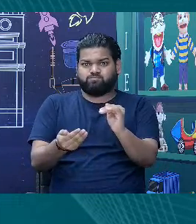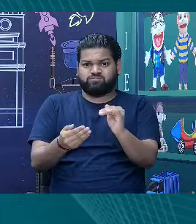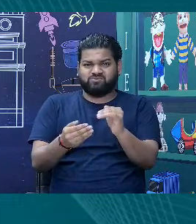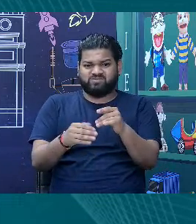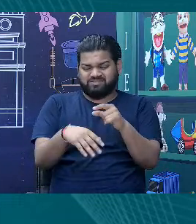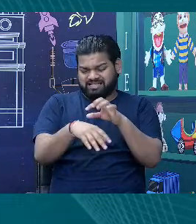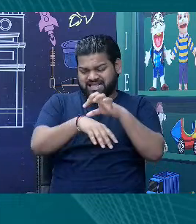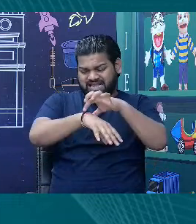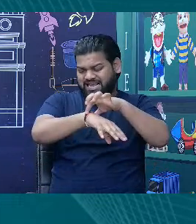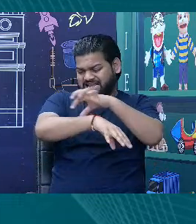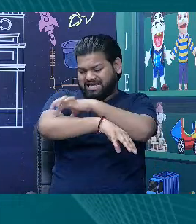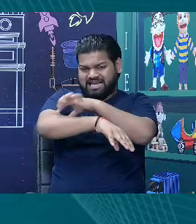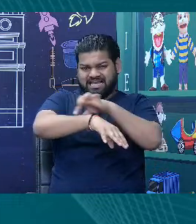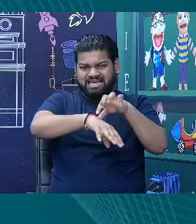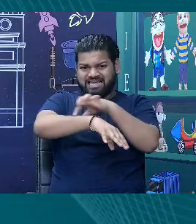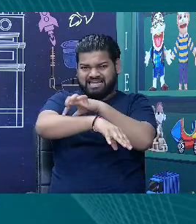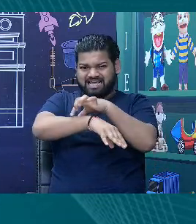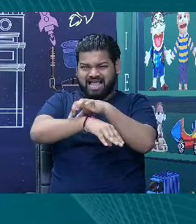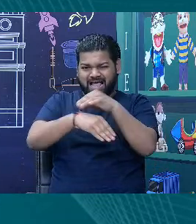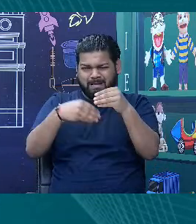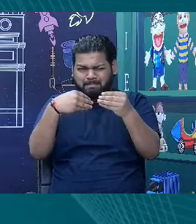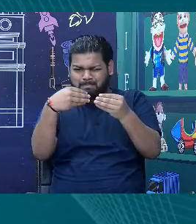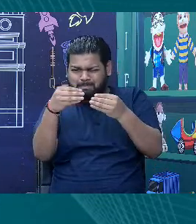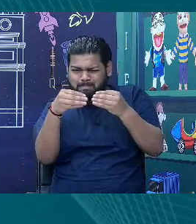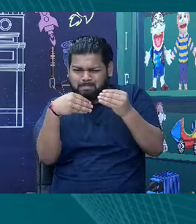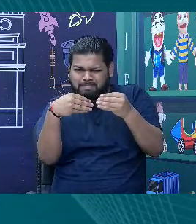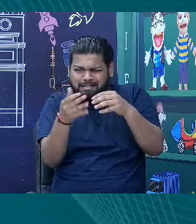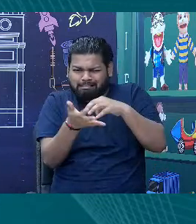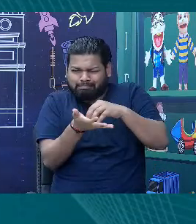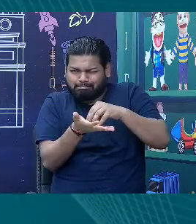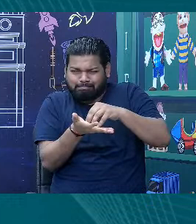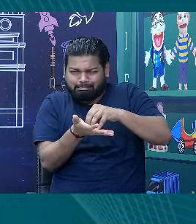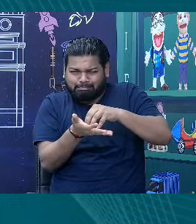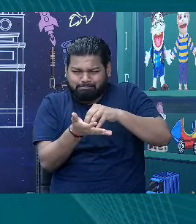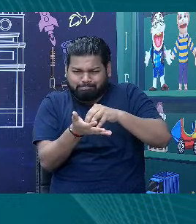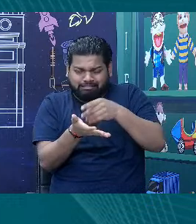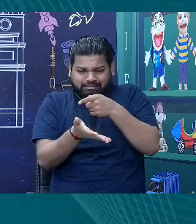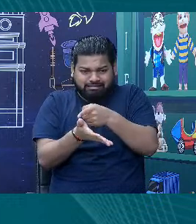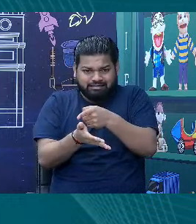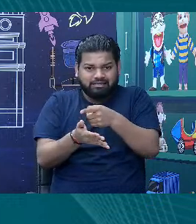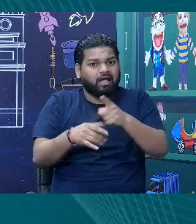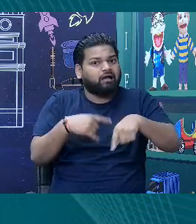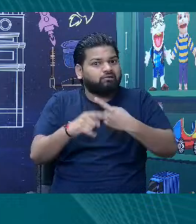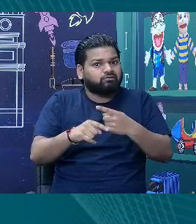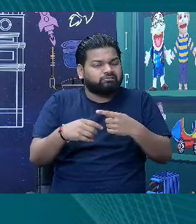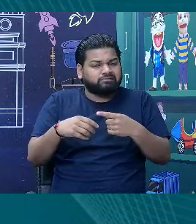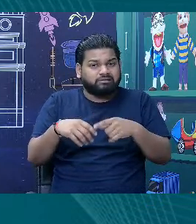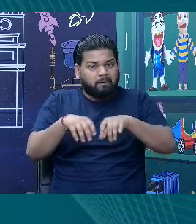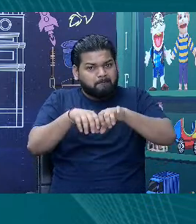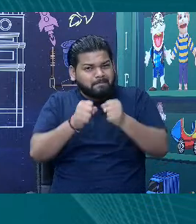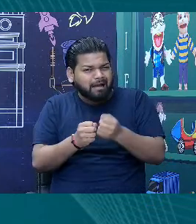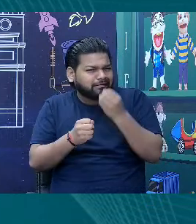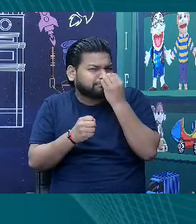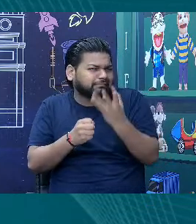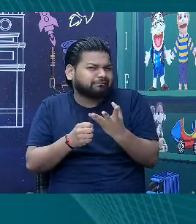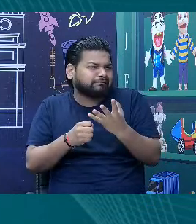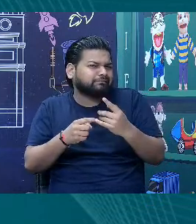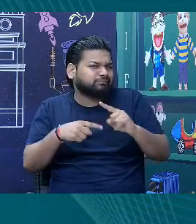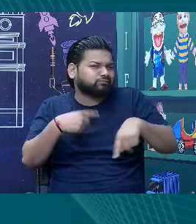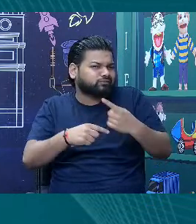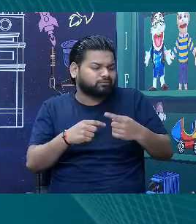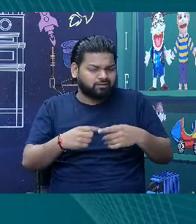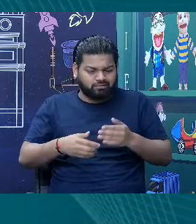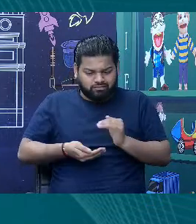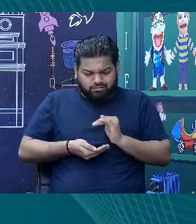break easily. It means bones are very weak. Very weak, very brittle. You know, they break easily. Okay. And he